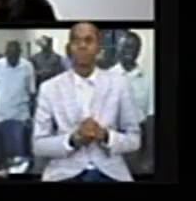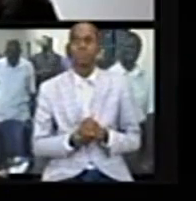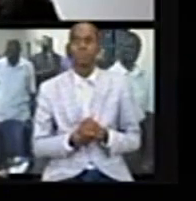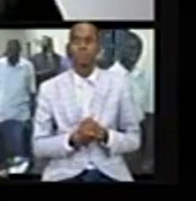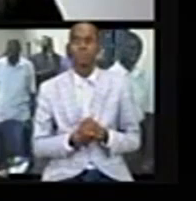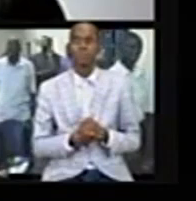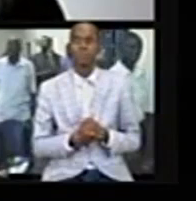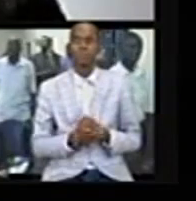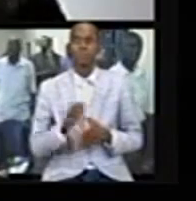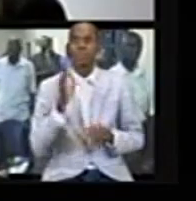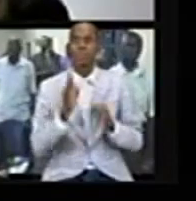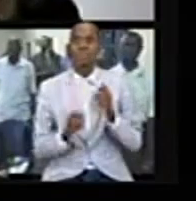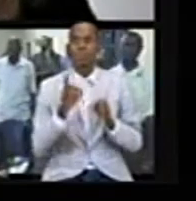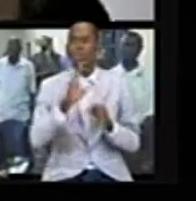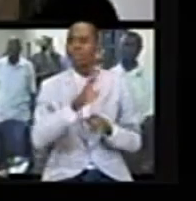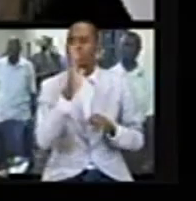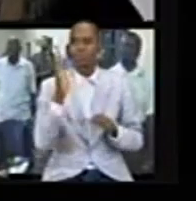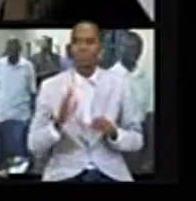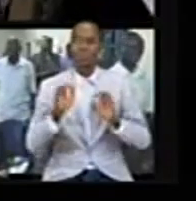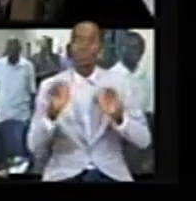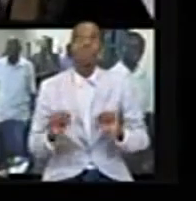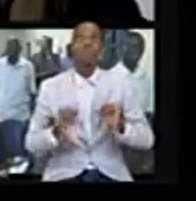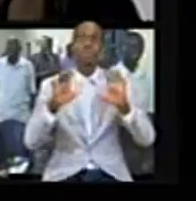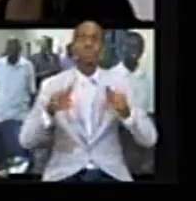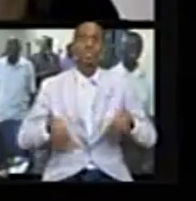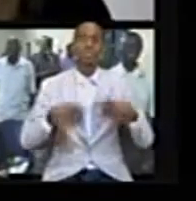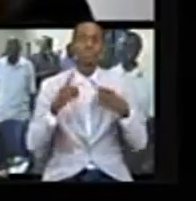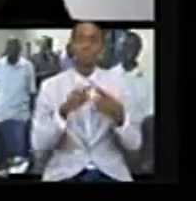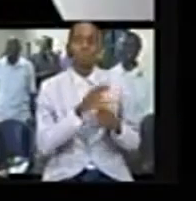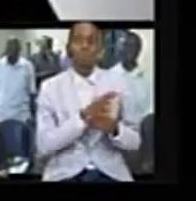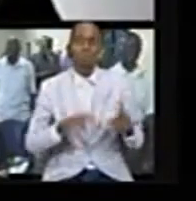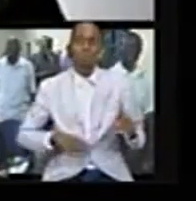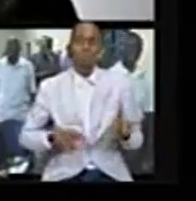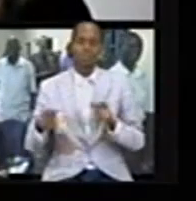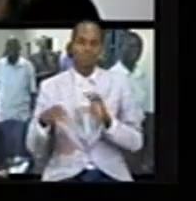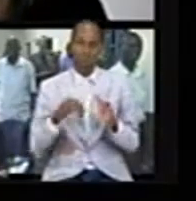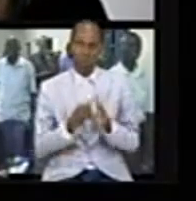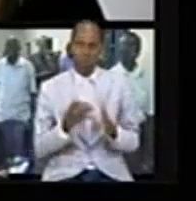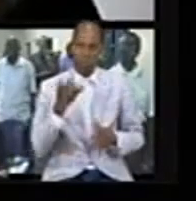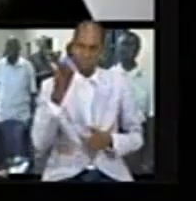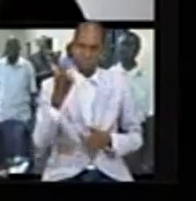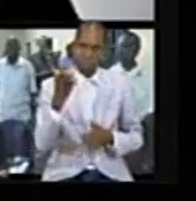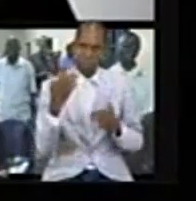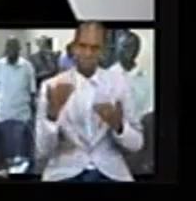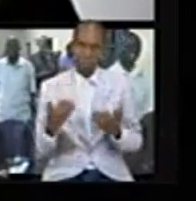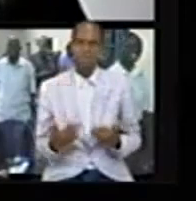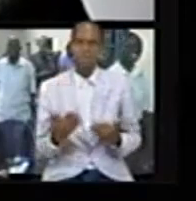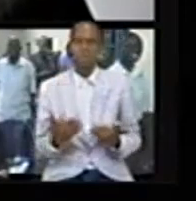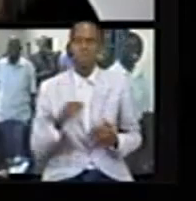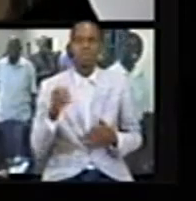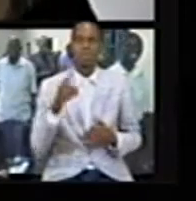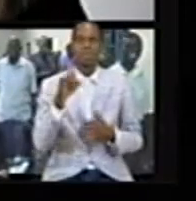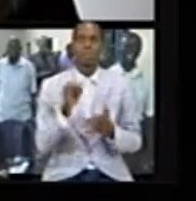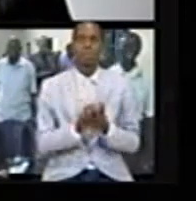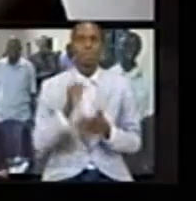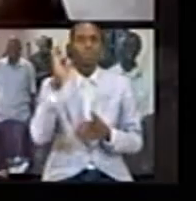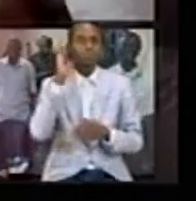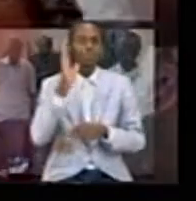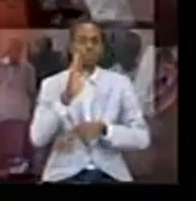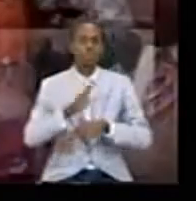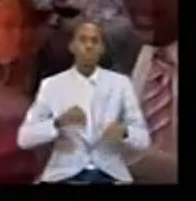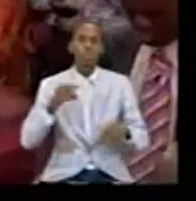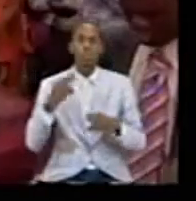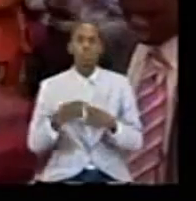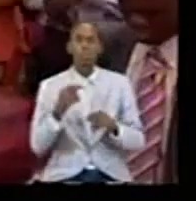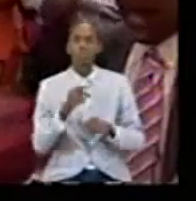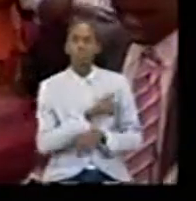If you have never given your life to Christ, do it right there, right now. Whosoever shall call on the name of the